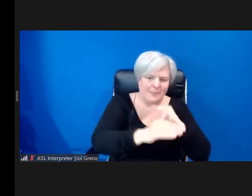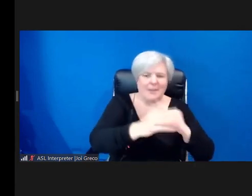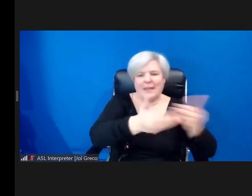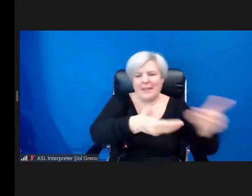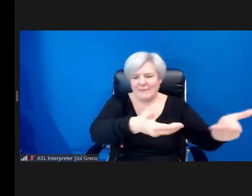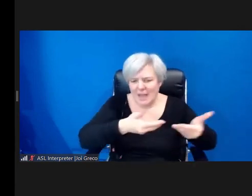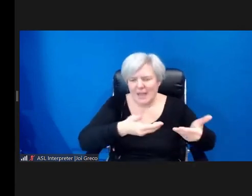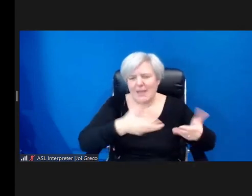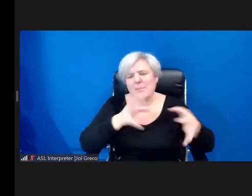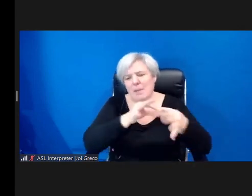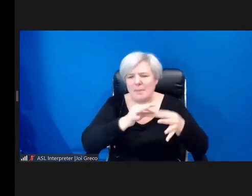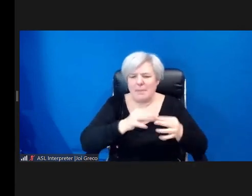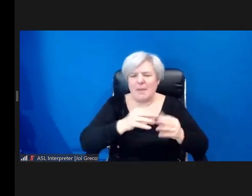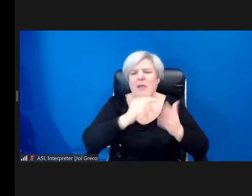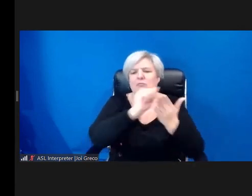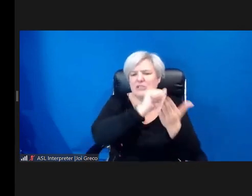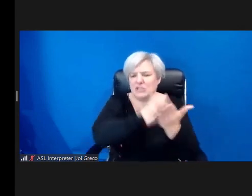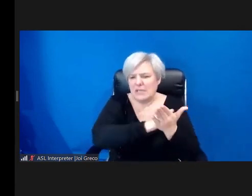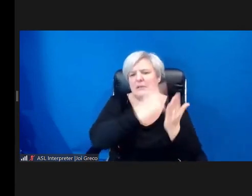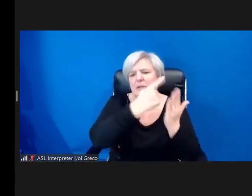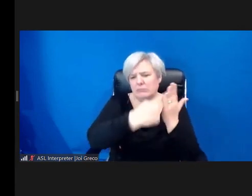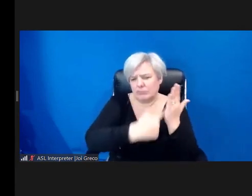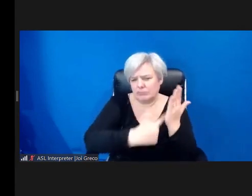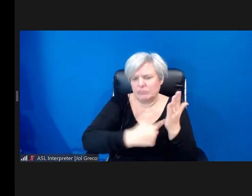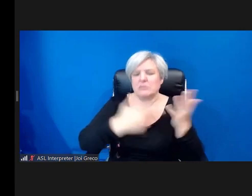with the agenda.